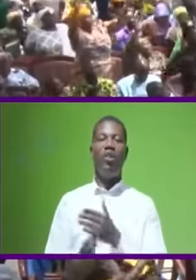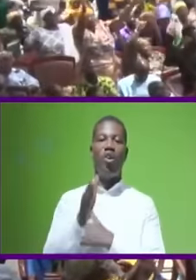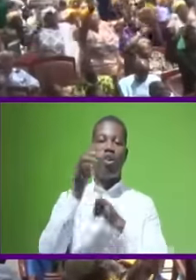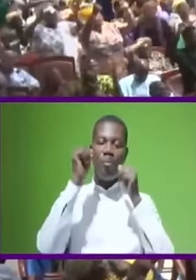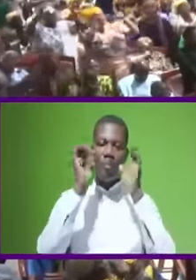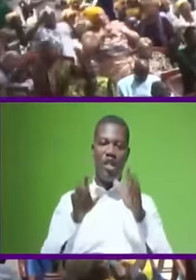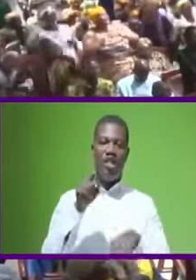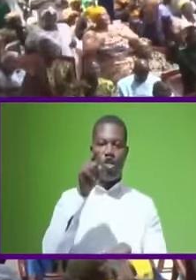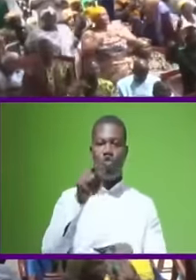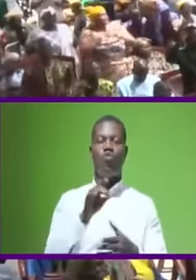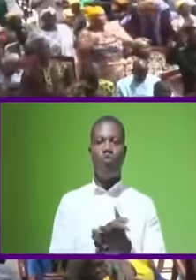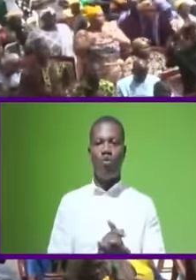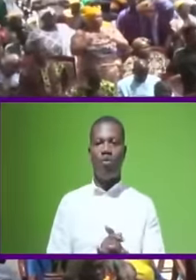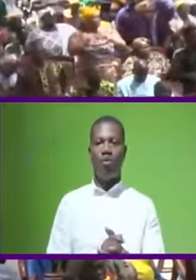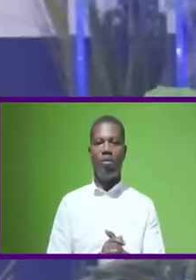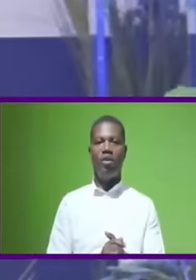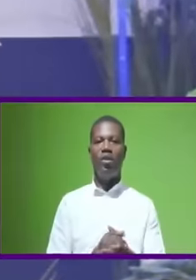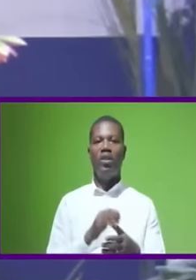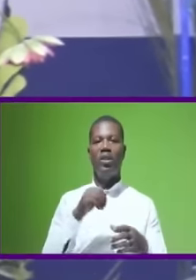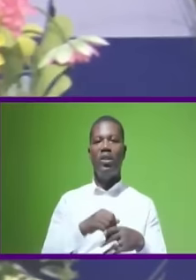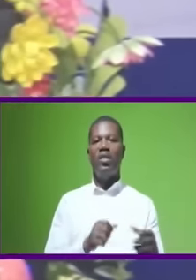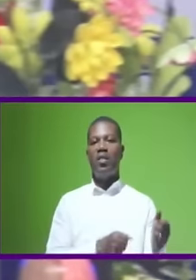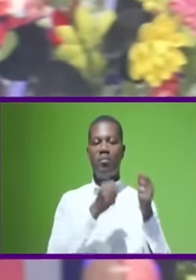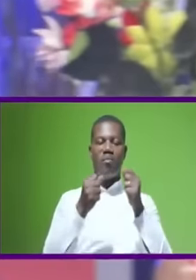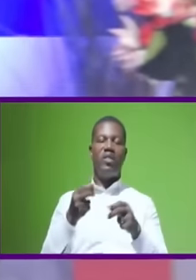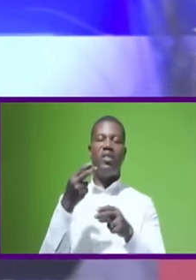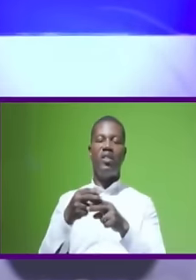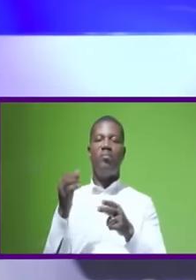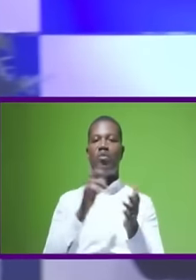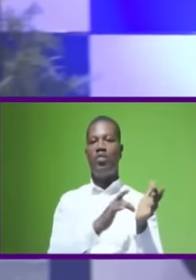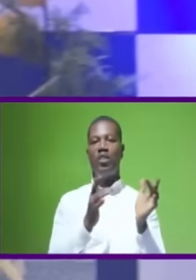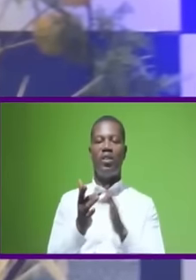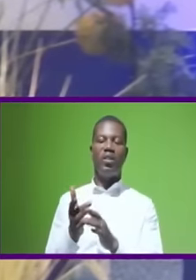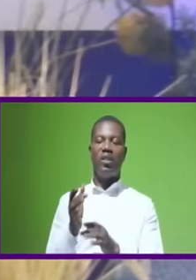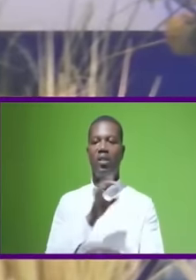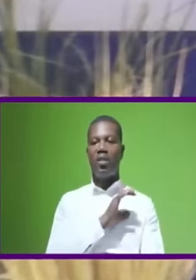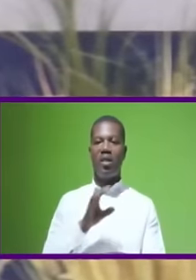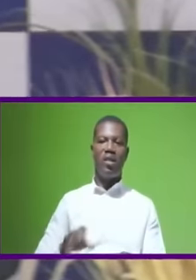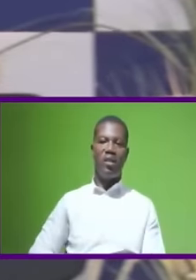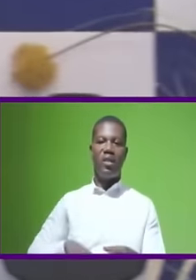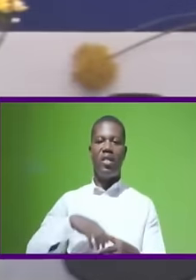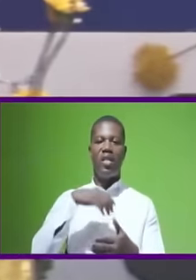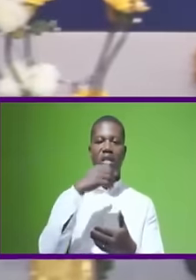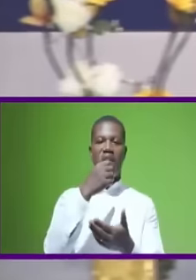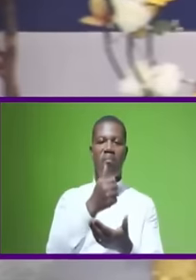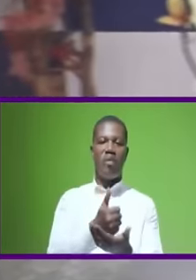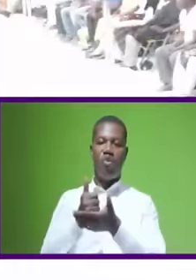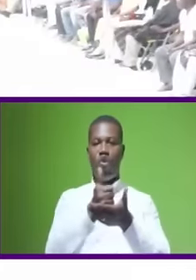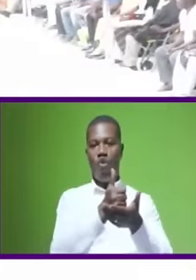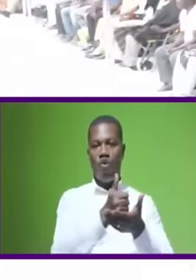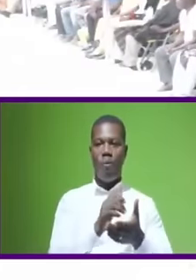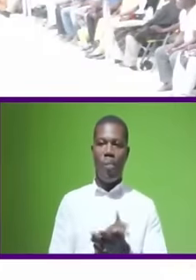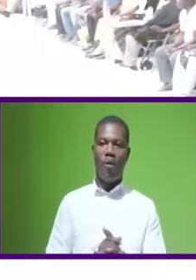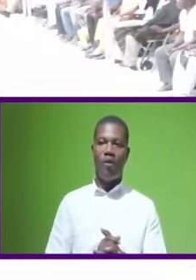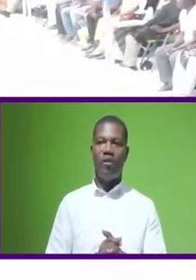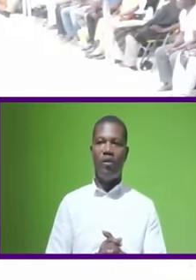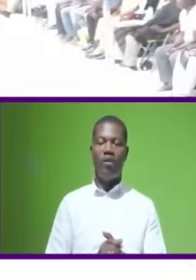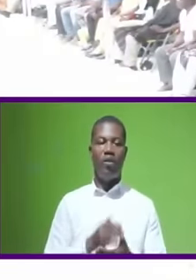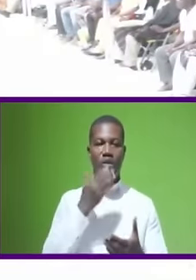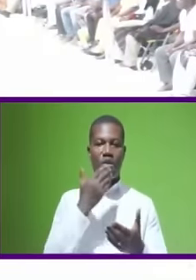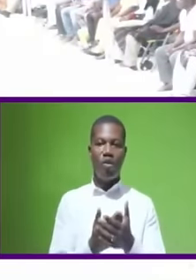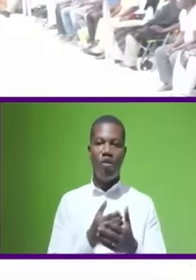Eshirao. Amen. In the mighty name of Jesus. Amen. Amen. Amen.